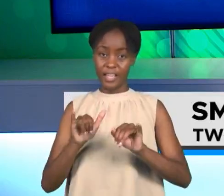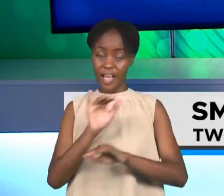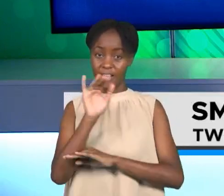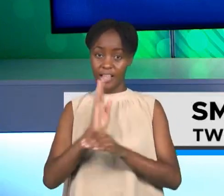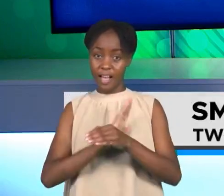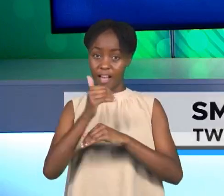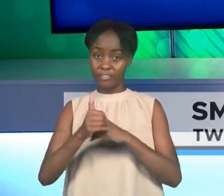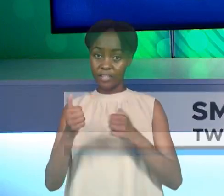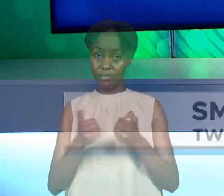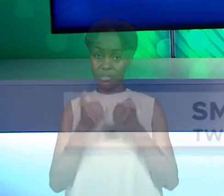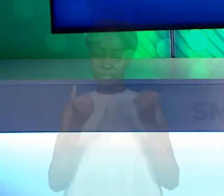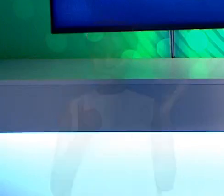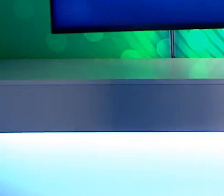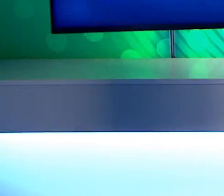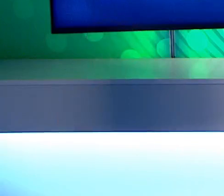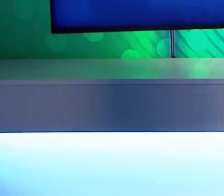up?